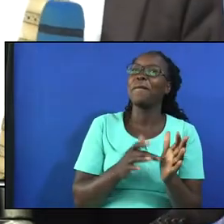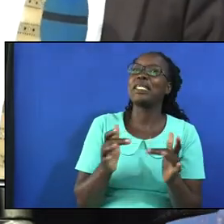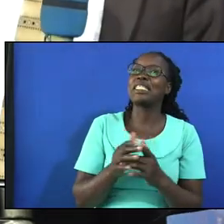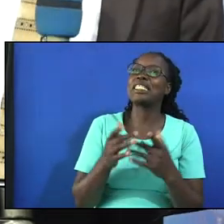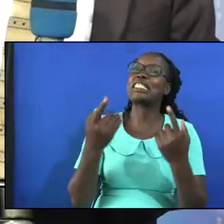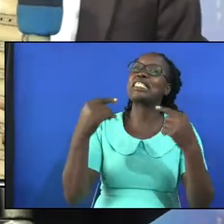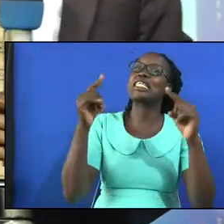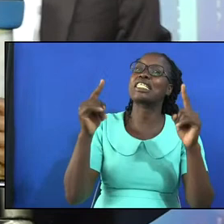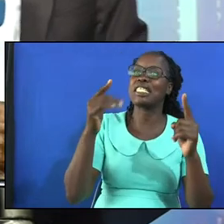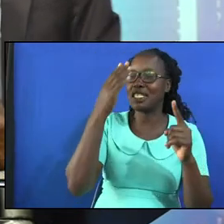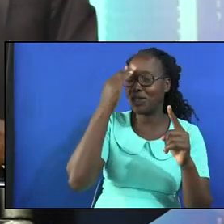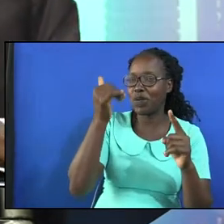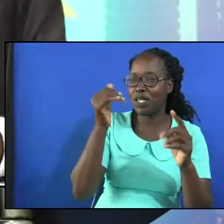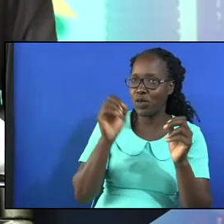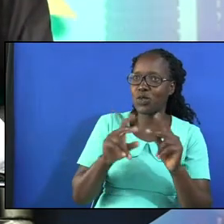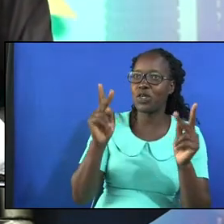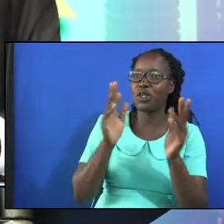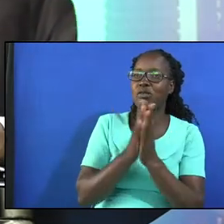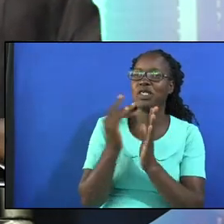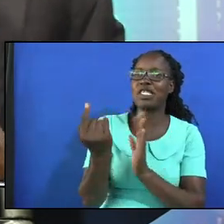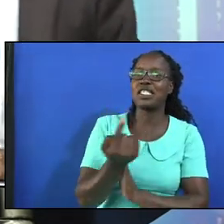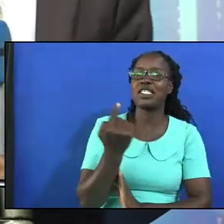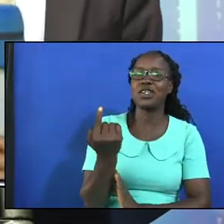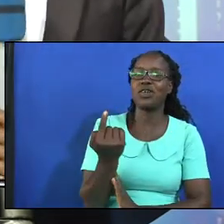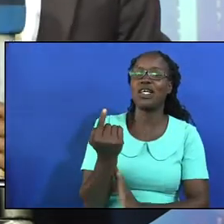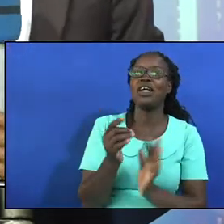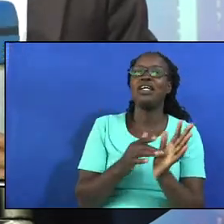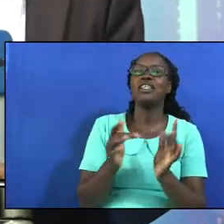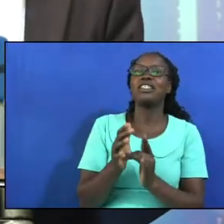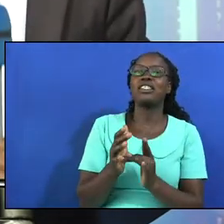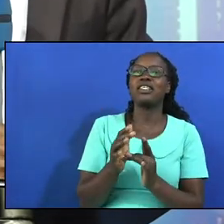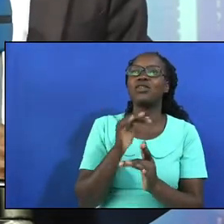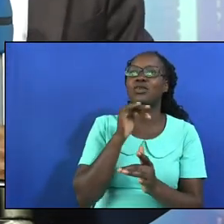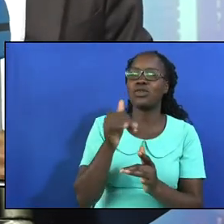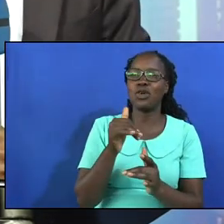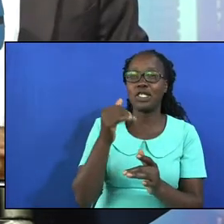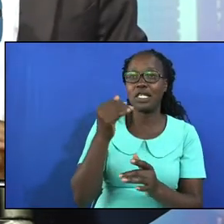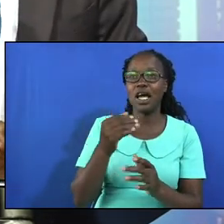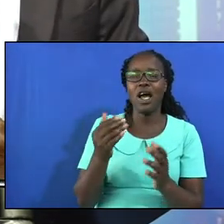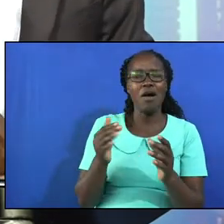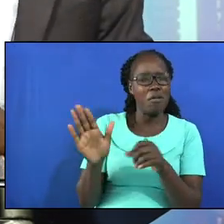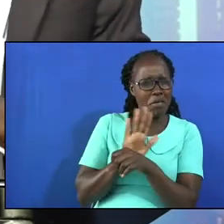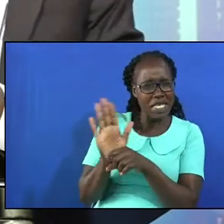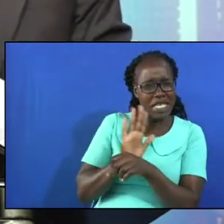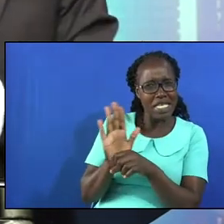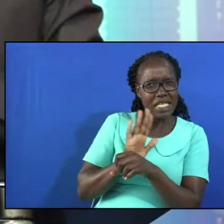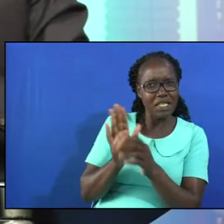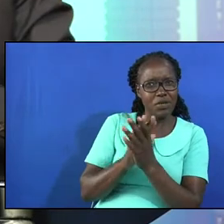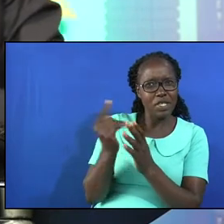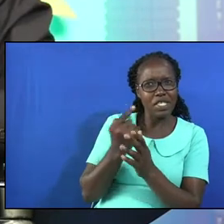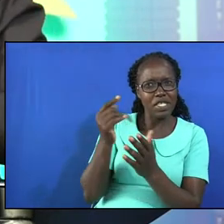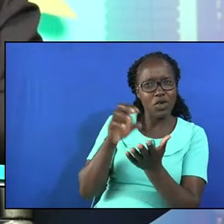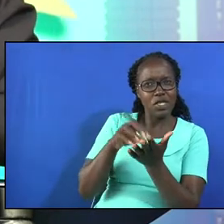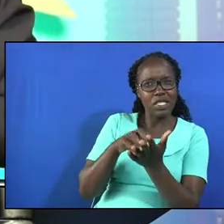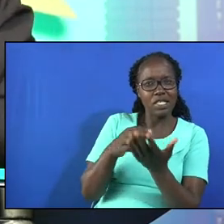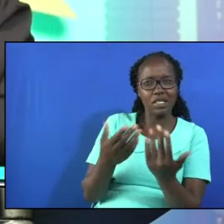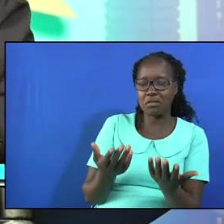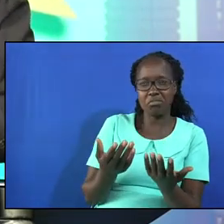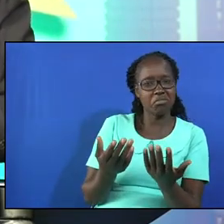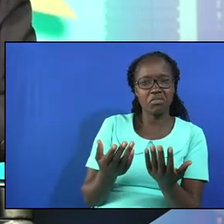Jesus succeeded because he was okay with being single. Jesus was not preoccupied with his single